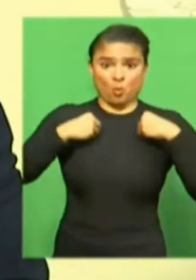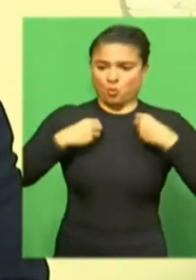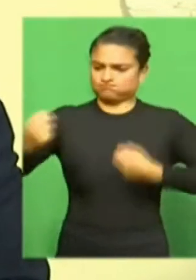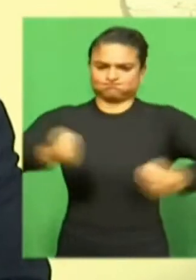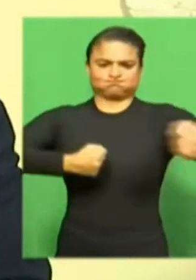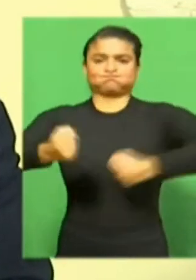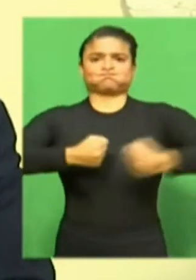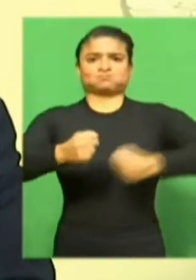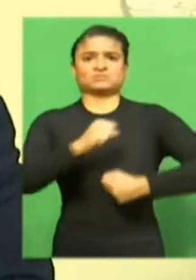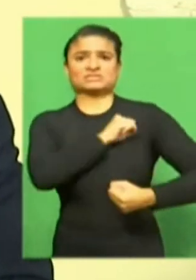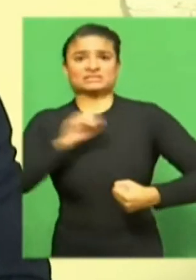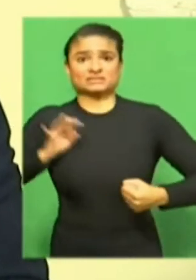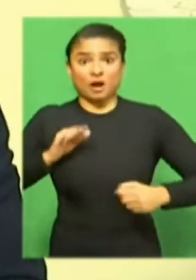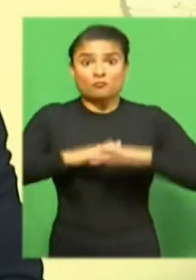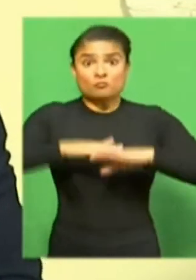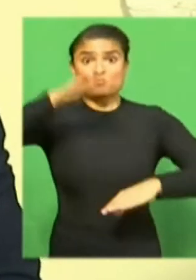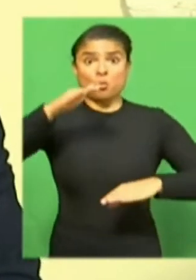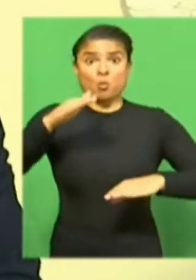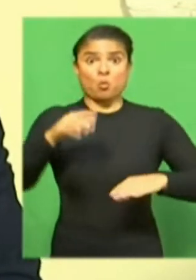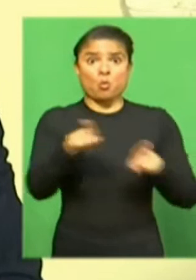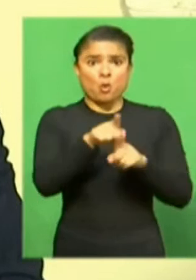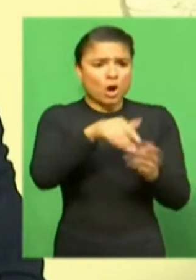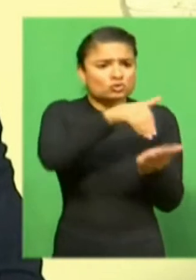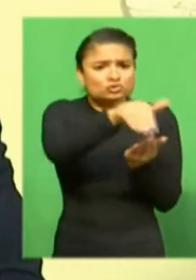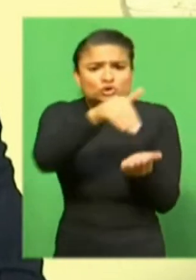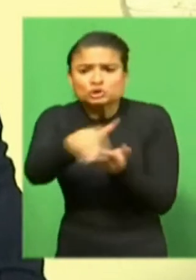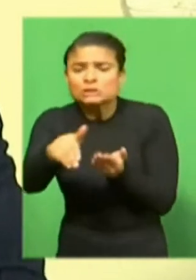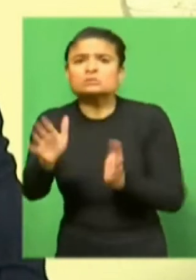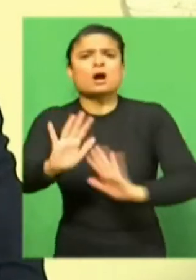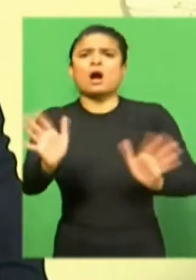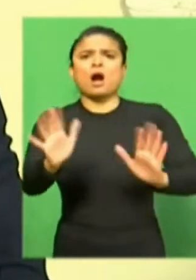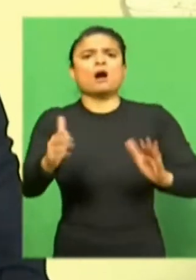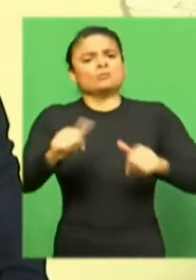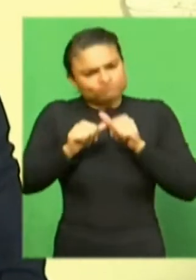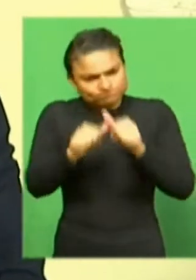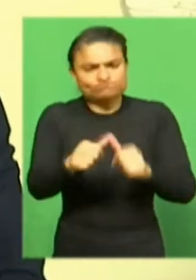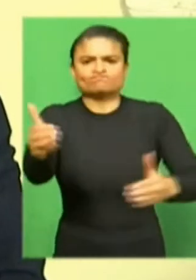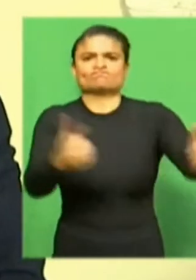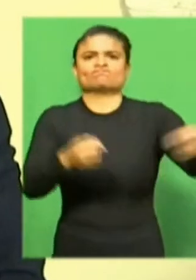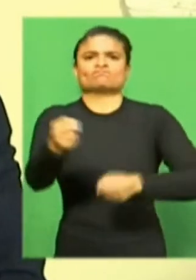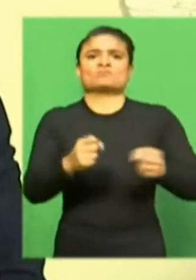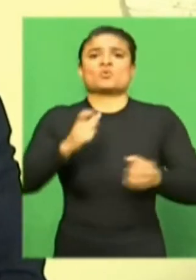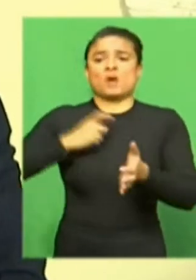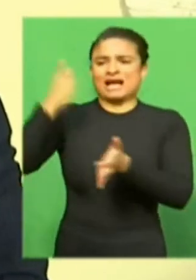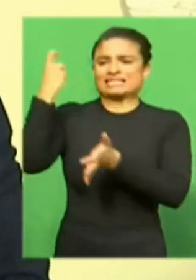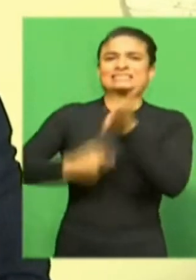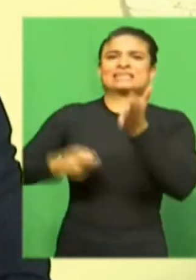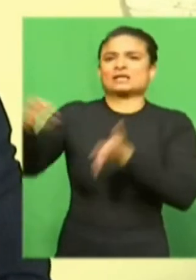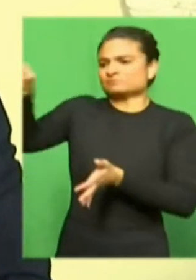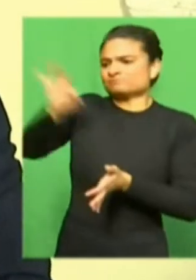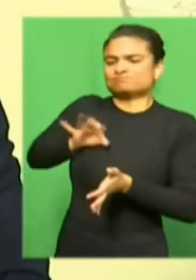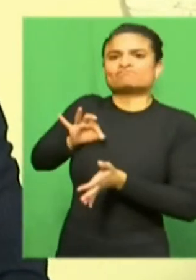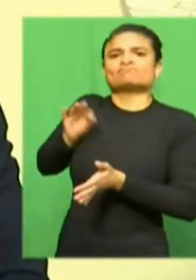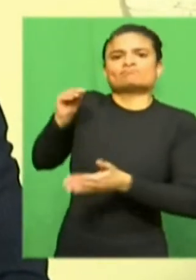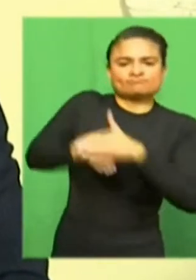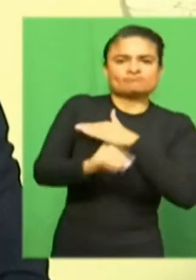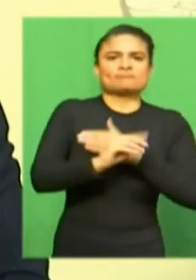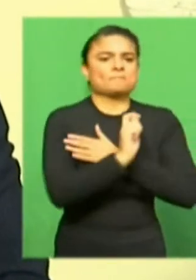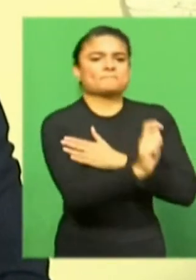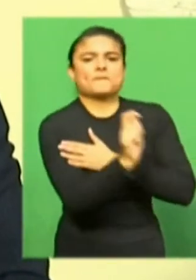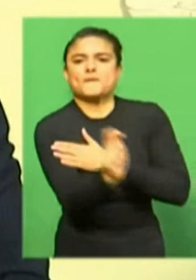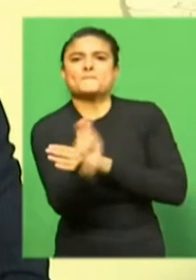employees, especially those in the retail and hospitality sectors, which have been worst